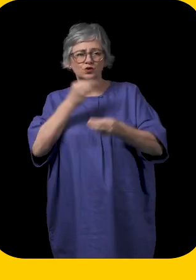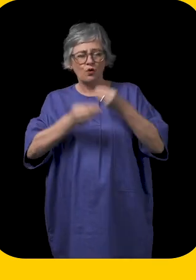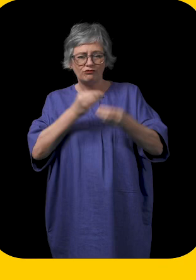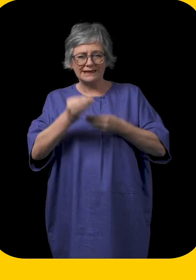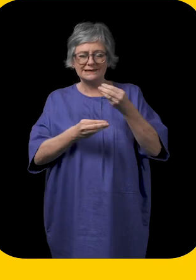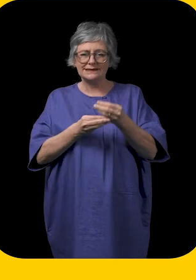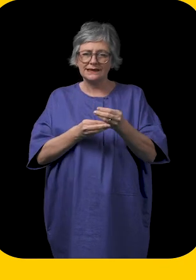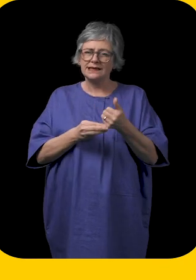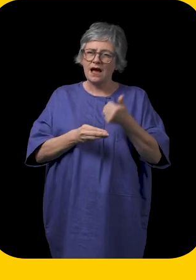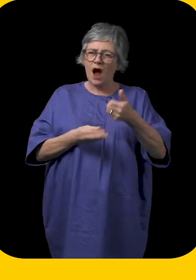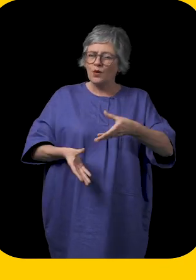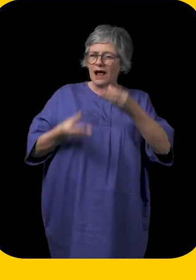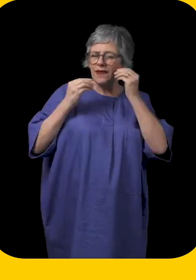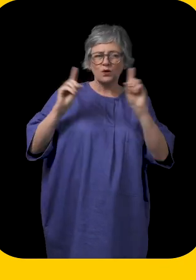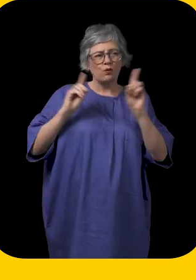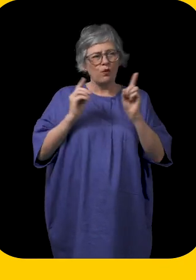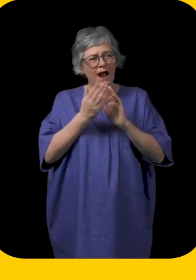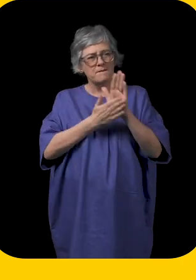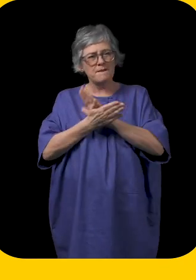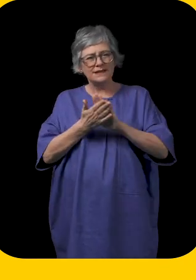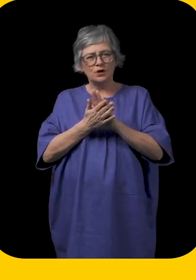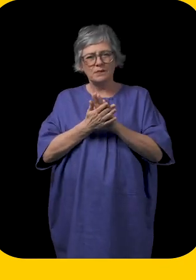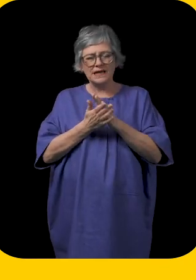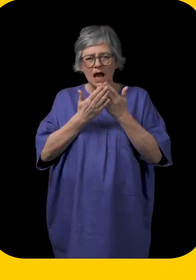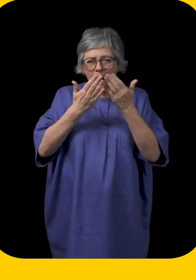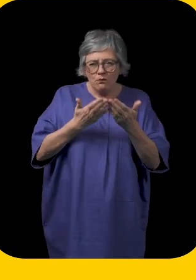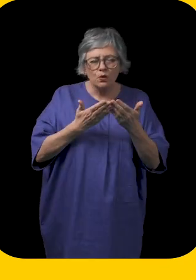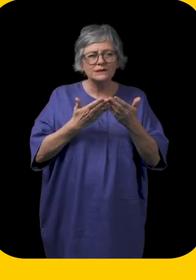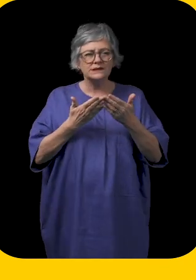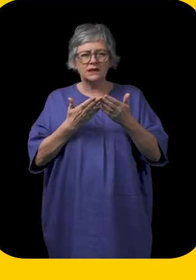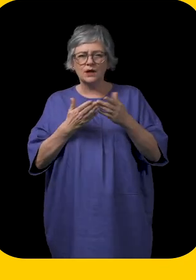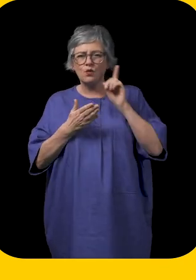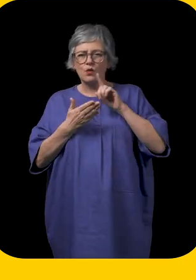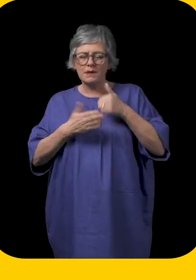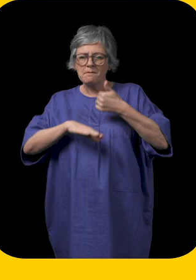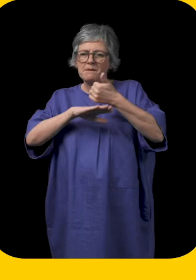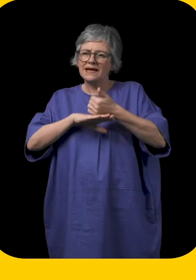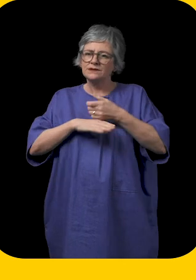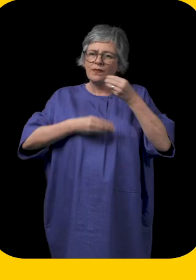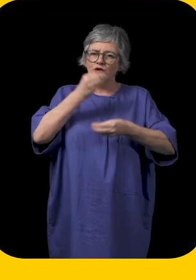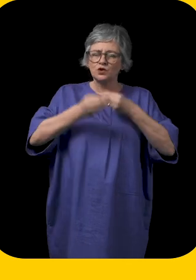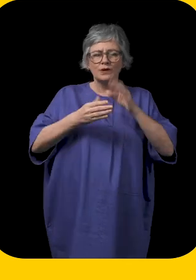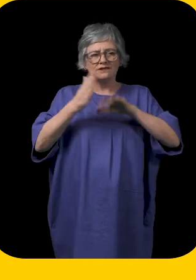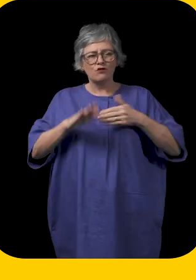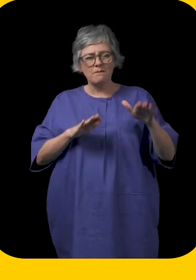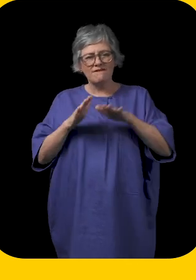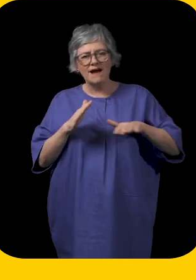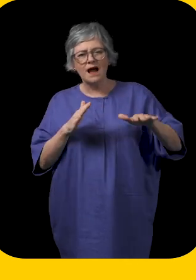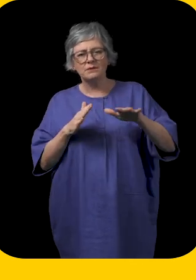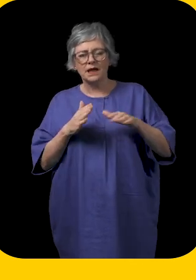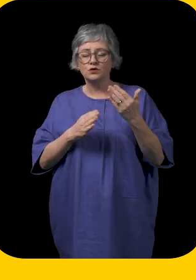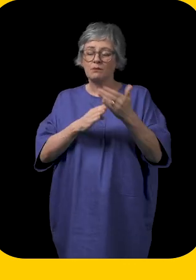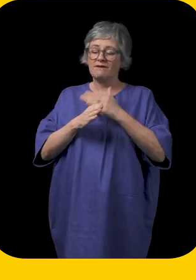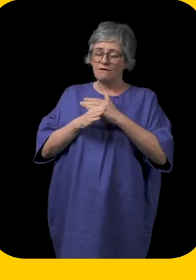it's about how I learned what I meant to be a Muslim woman based on the stories of the women in my family. And so just before